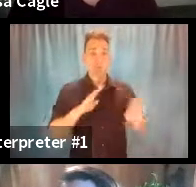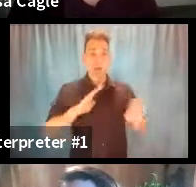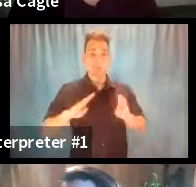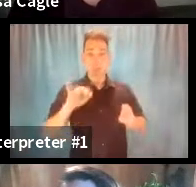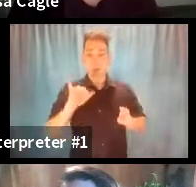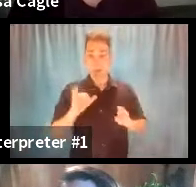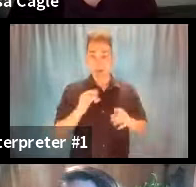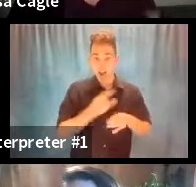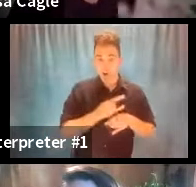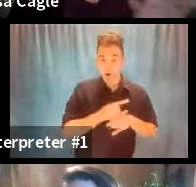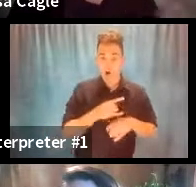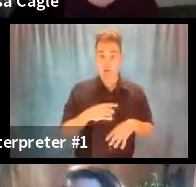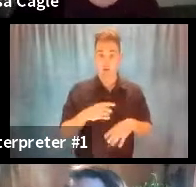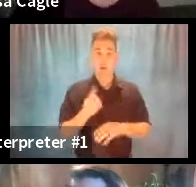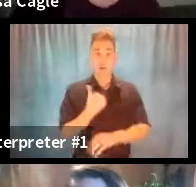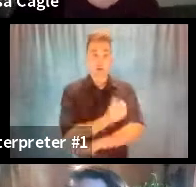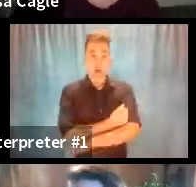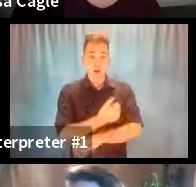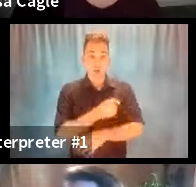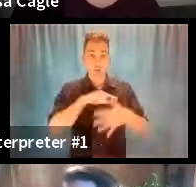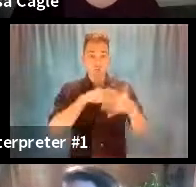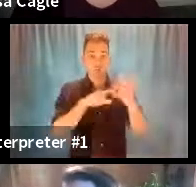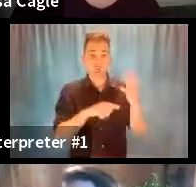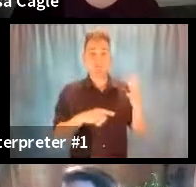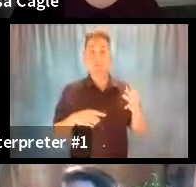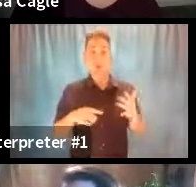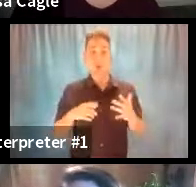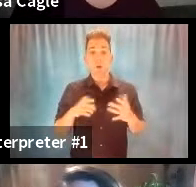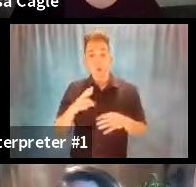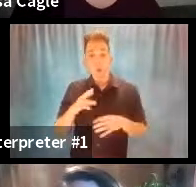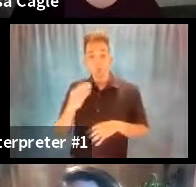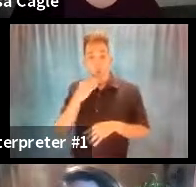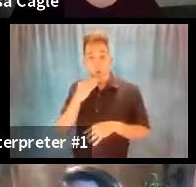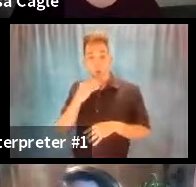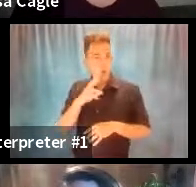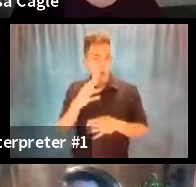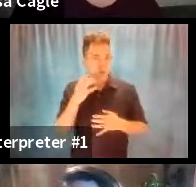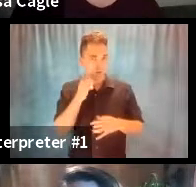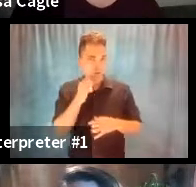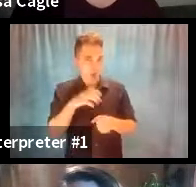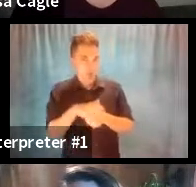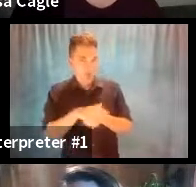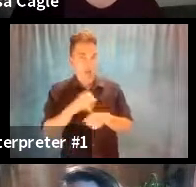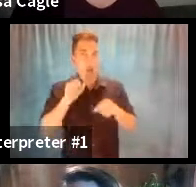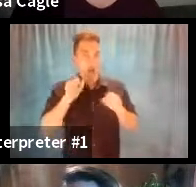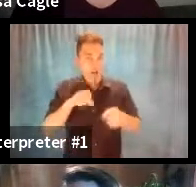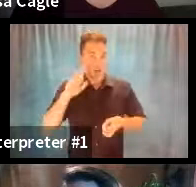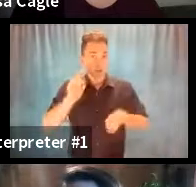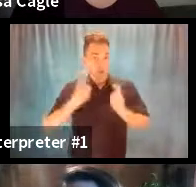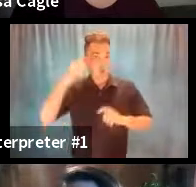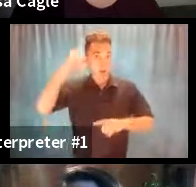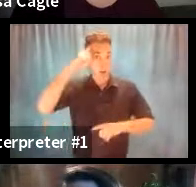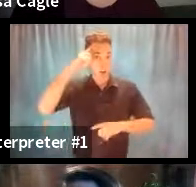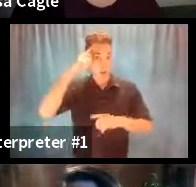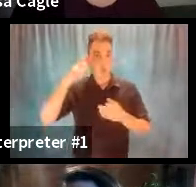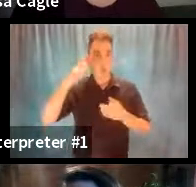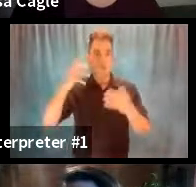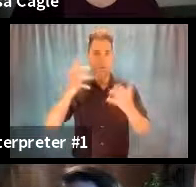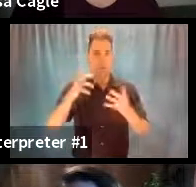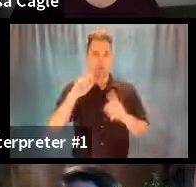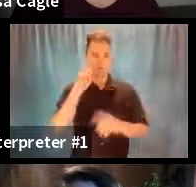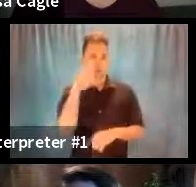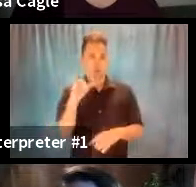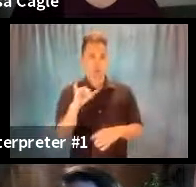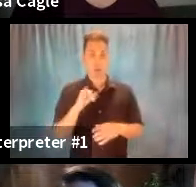drugs, ordinary foods or the lack of them can alter the mind and unleash criminal behavior. Sugar